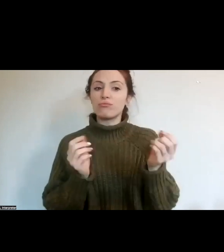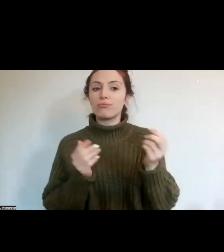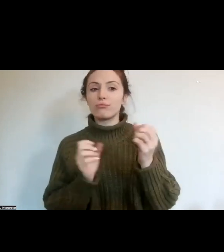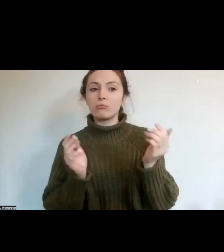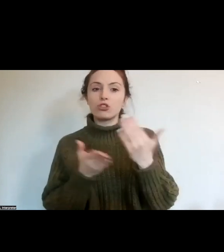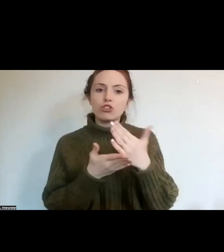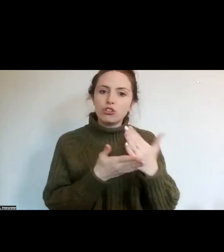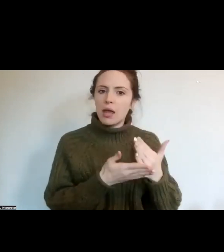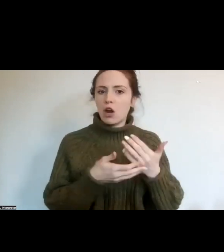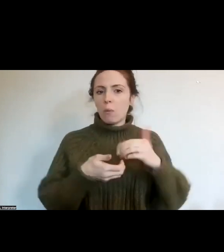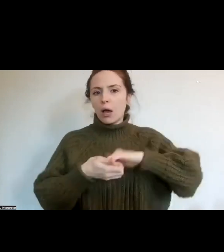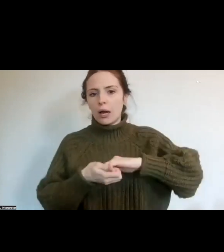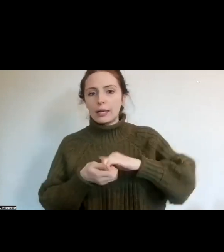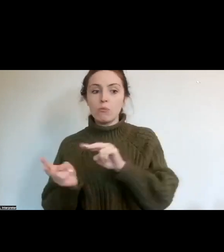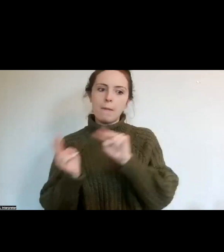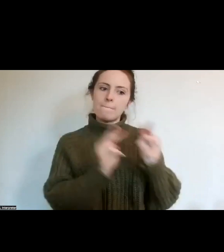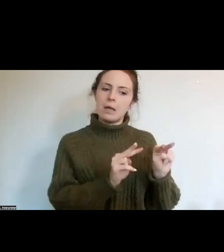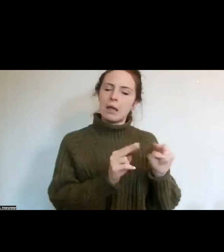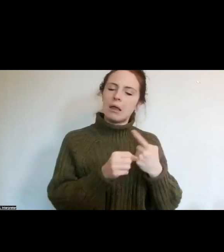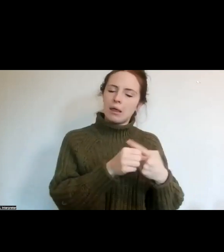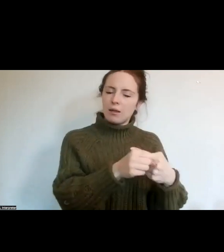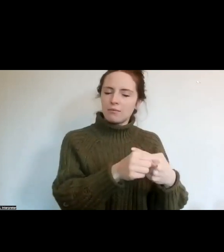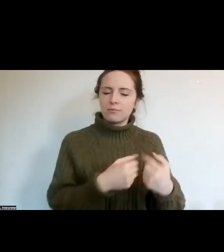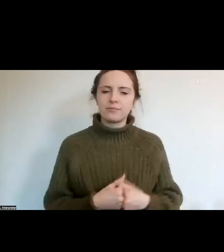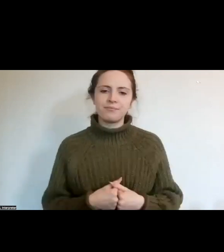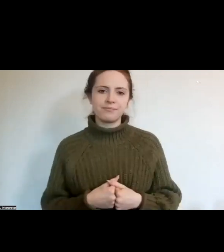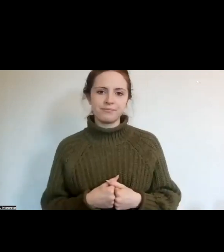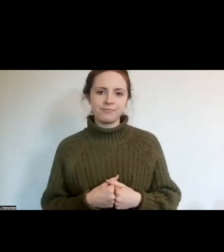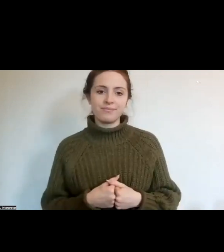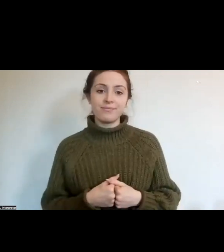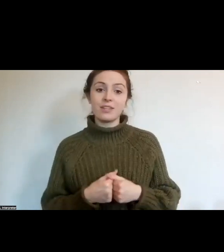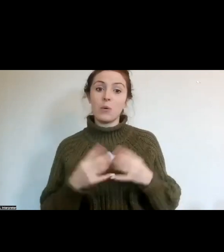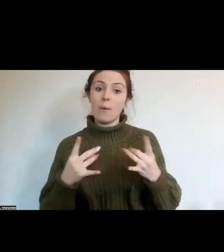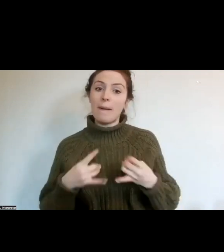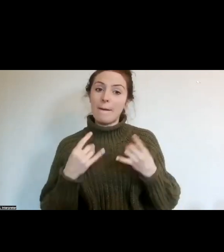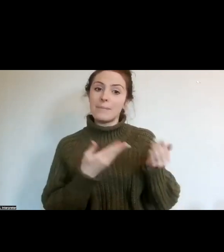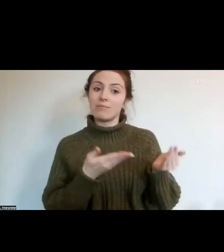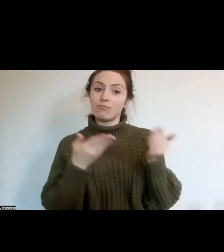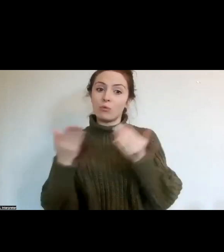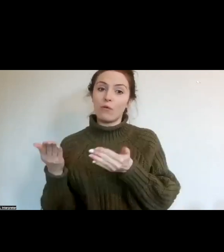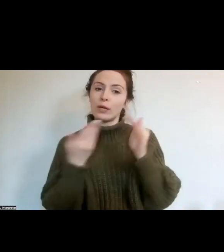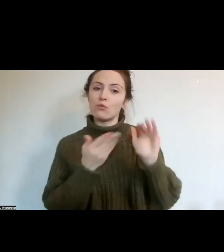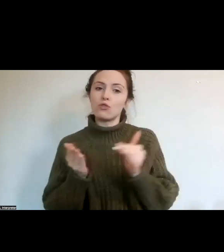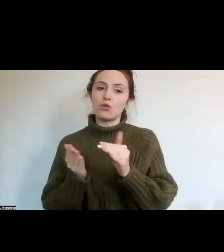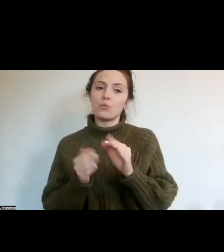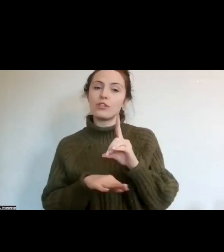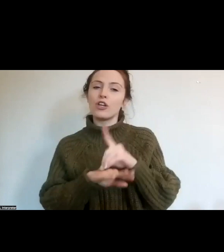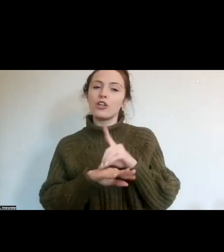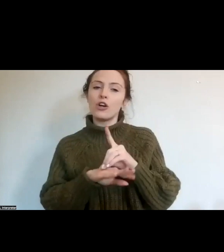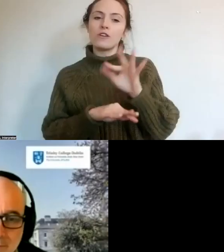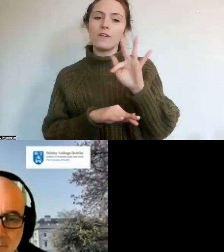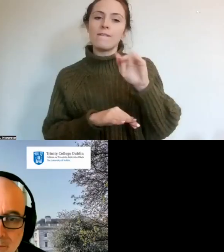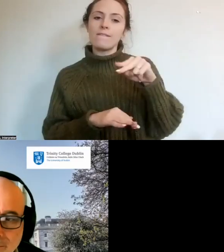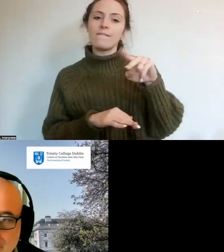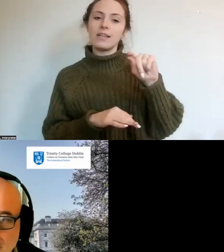or you can look back at it. So I'm very pleased now to introduce Dr. Fintan Sheerin, Associate Professor in